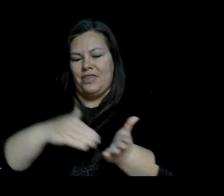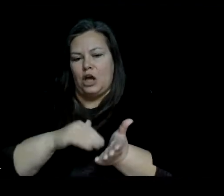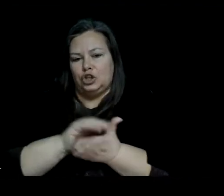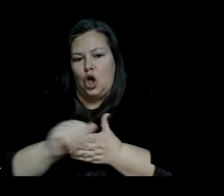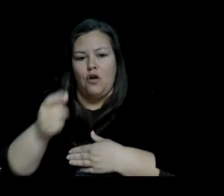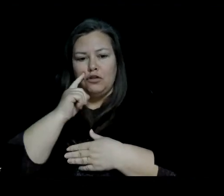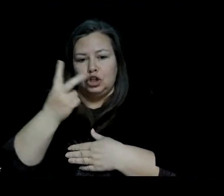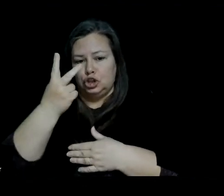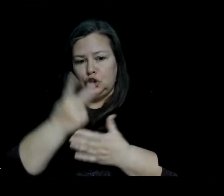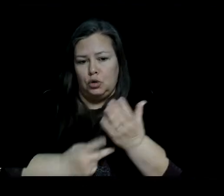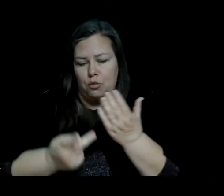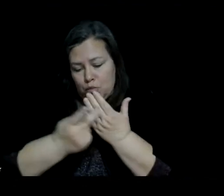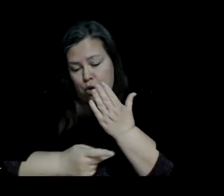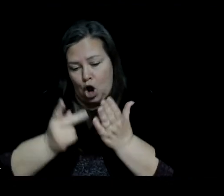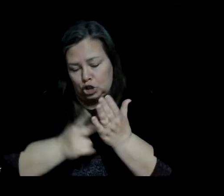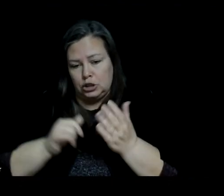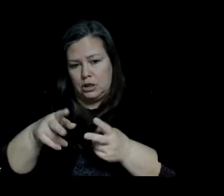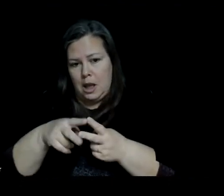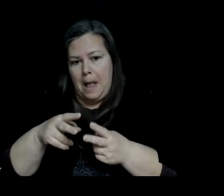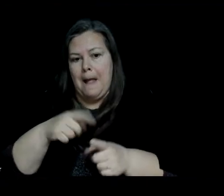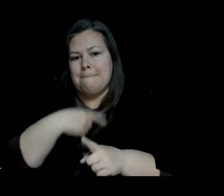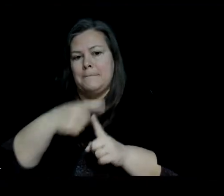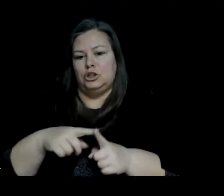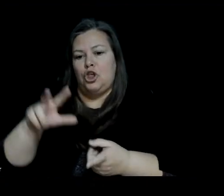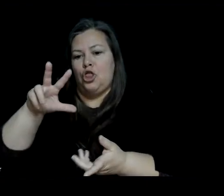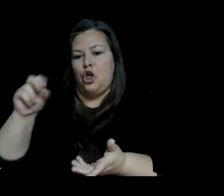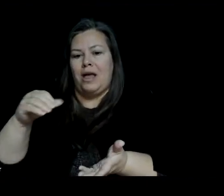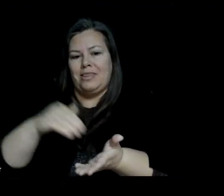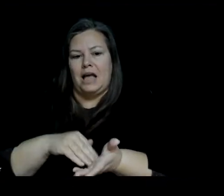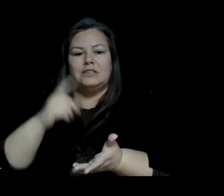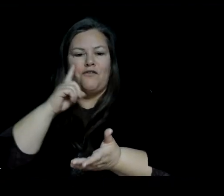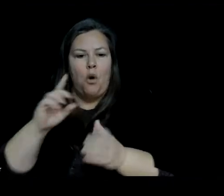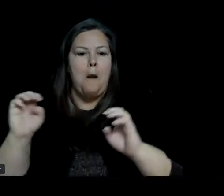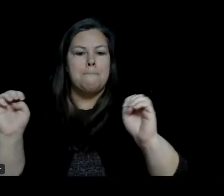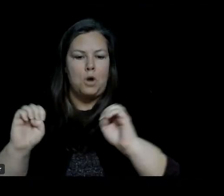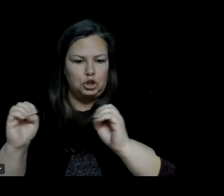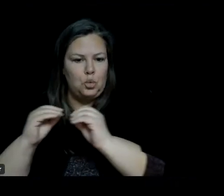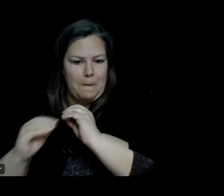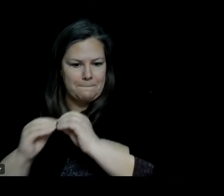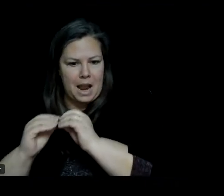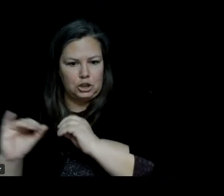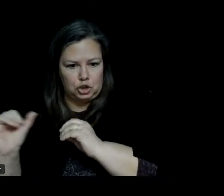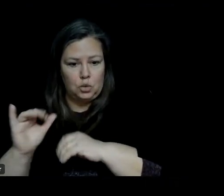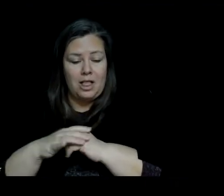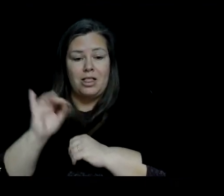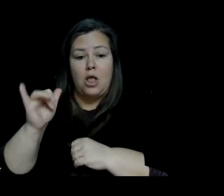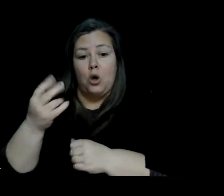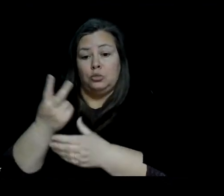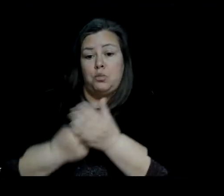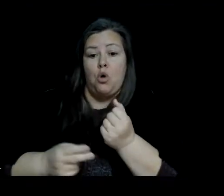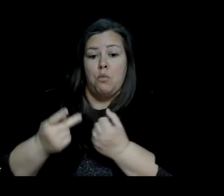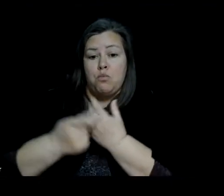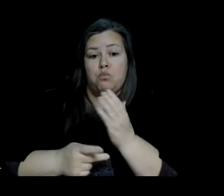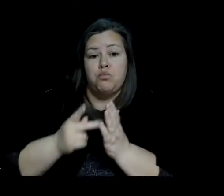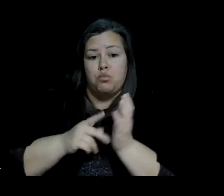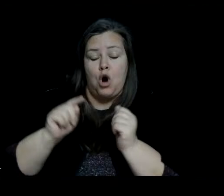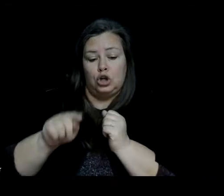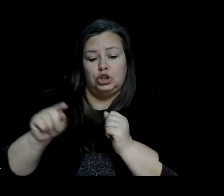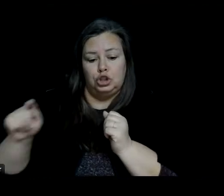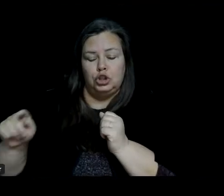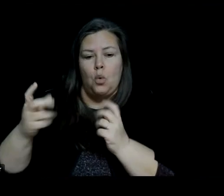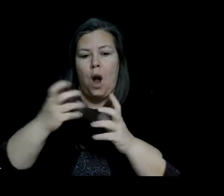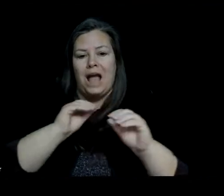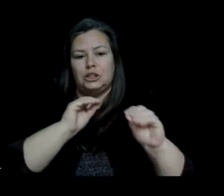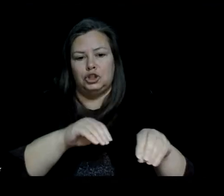2 projects, in addition to about $30,000 in emergency repairs and maintenance. Those 2 projects are to